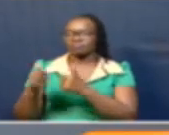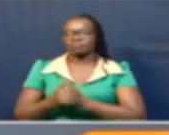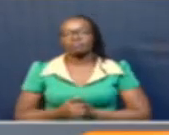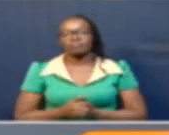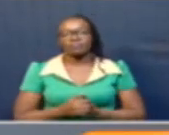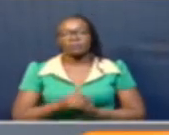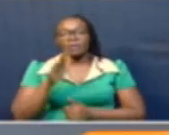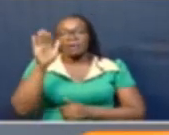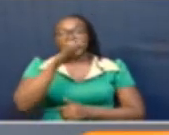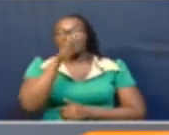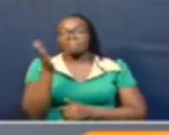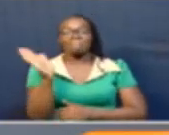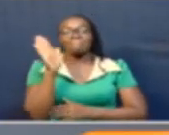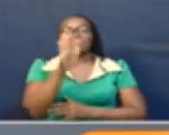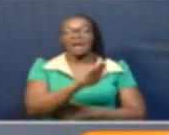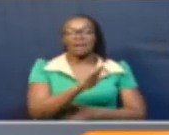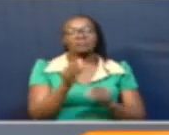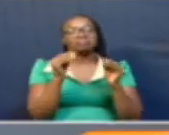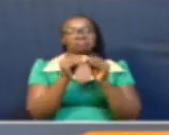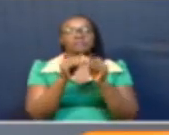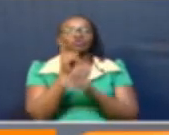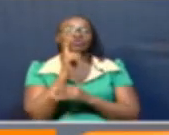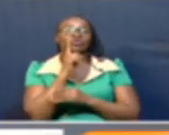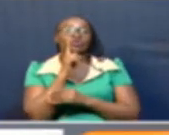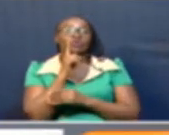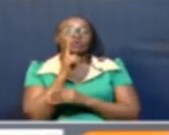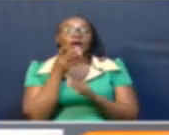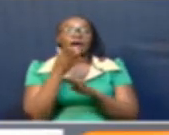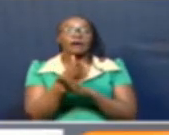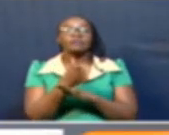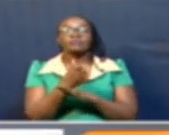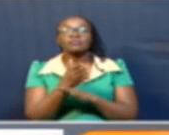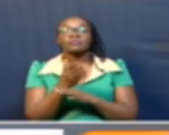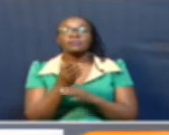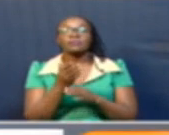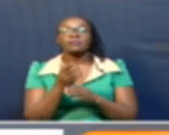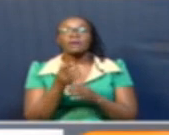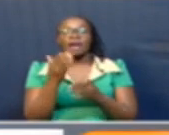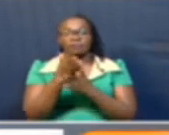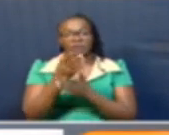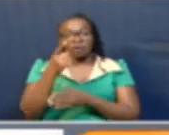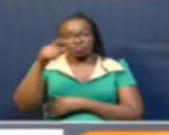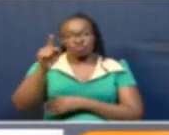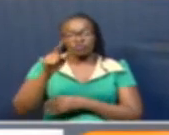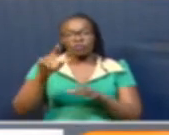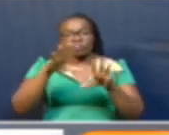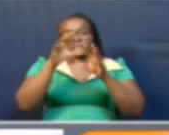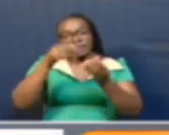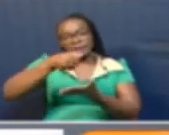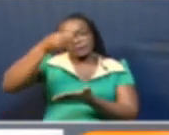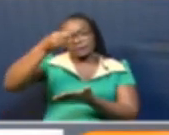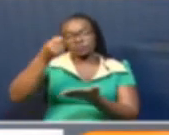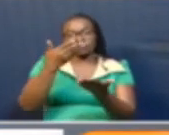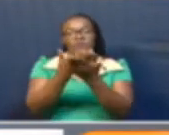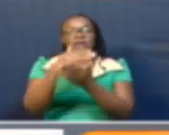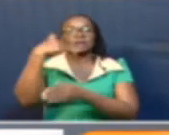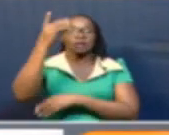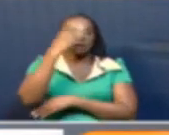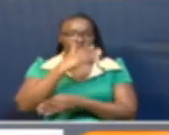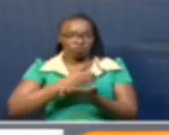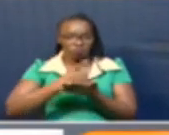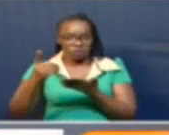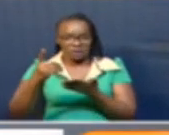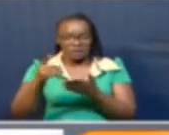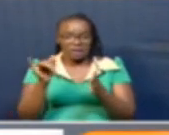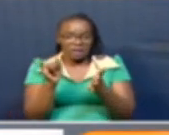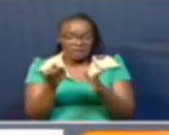Parliament resumes its sittings tomorrow to a full entry, including the approval of budget estimates to be presented next week. MPs could